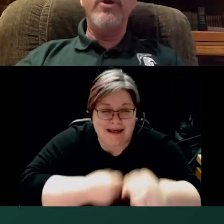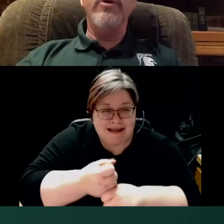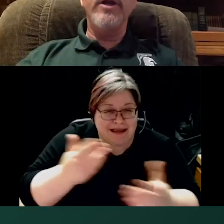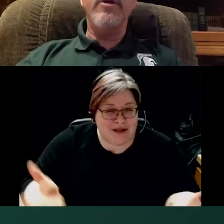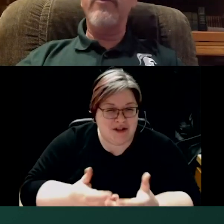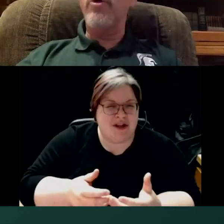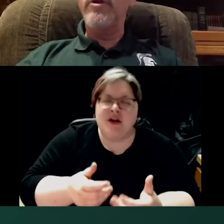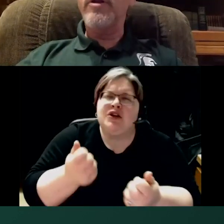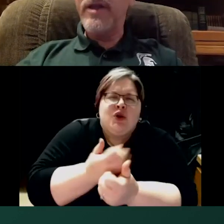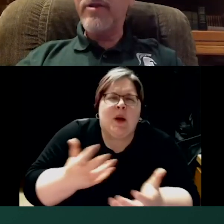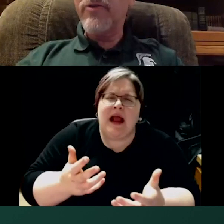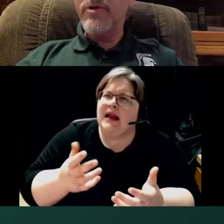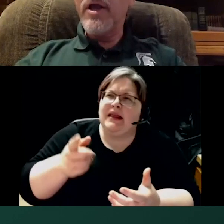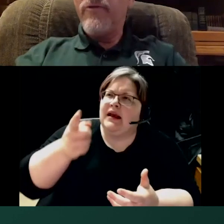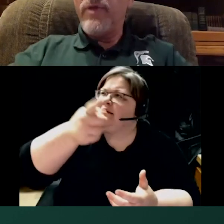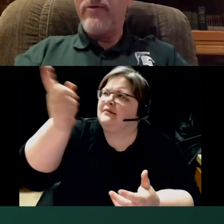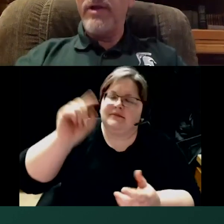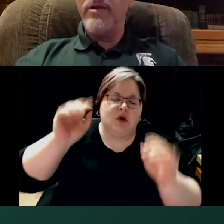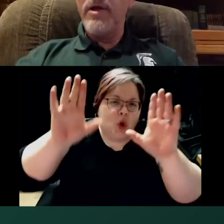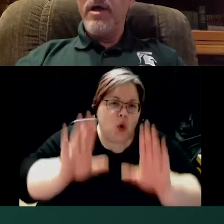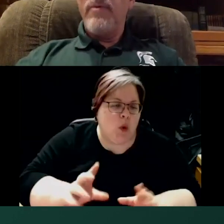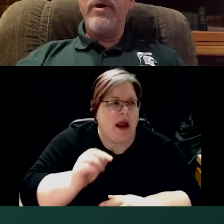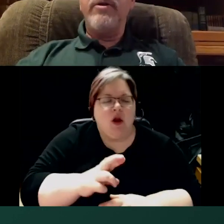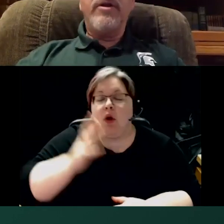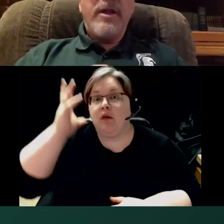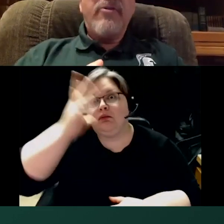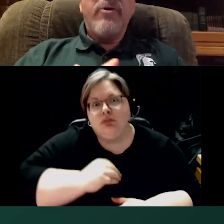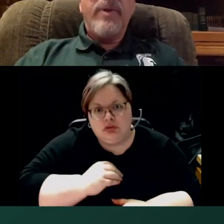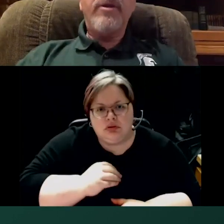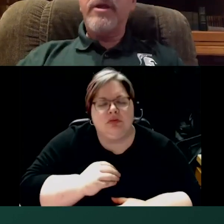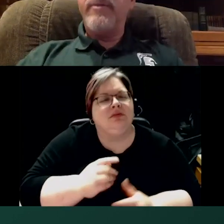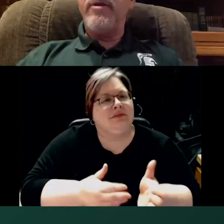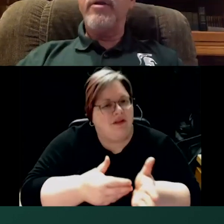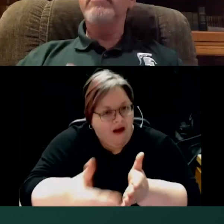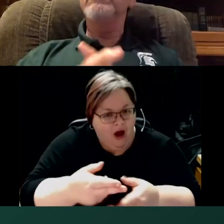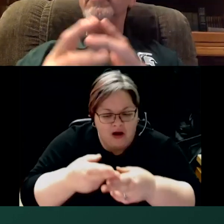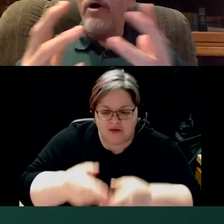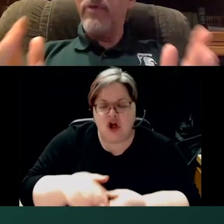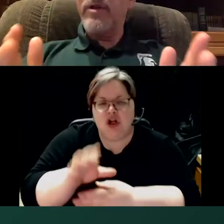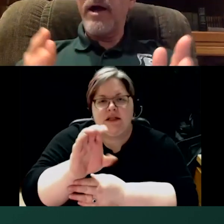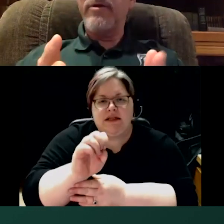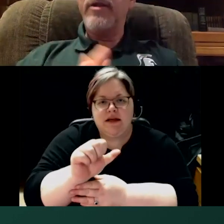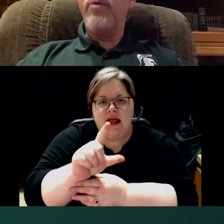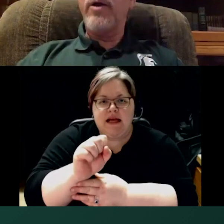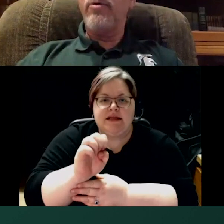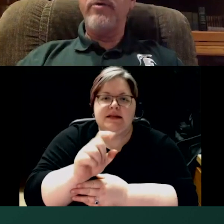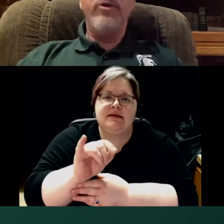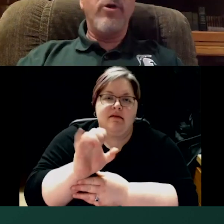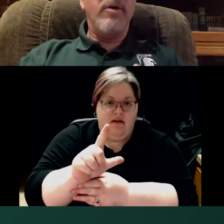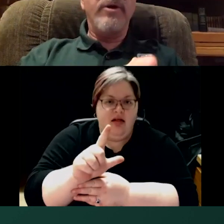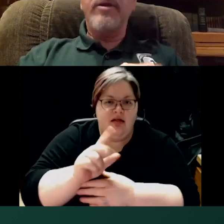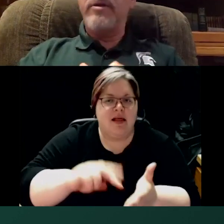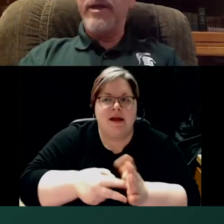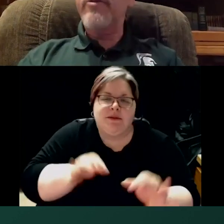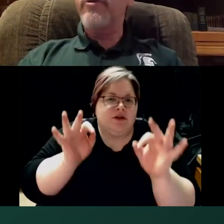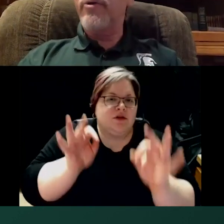or purity is often called celestial for that reason. But celestial basically means of the sky. So that's why we talk